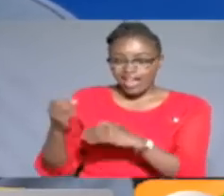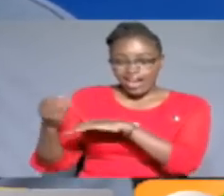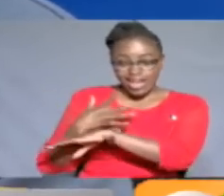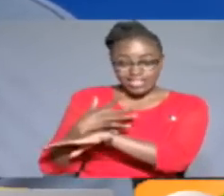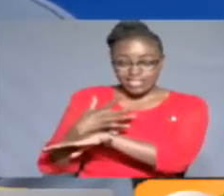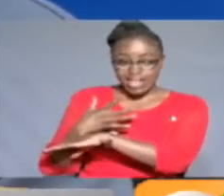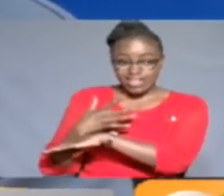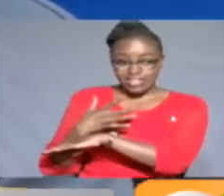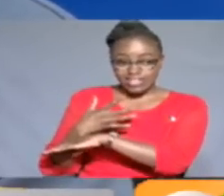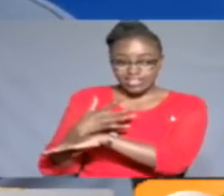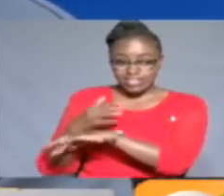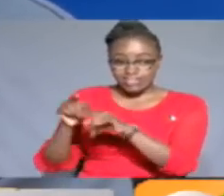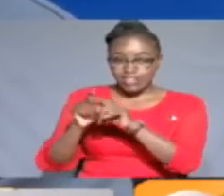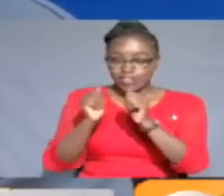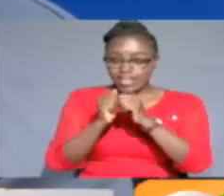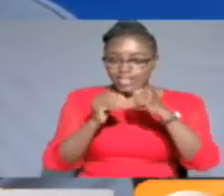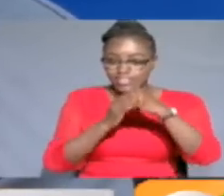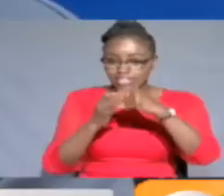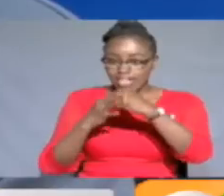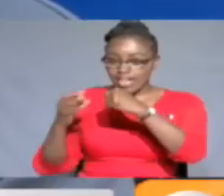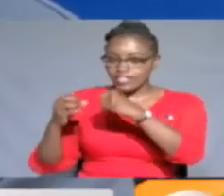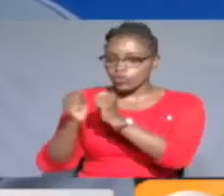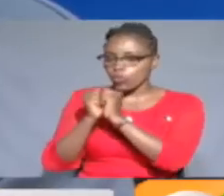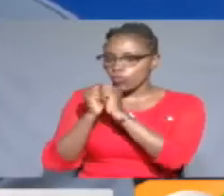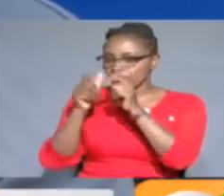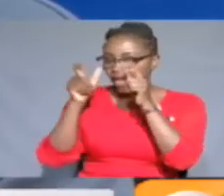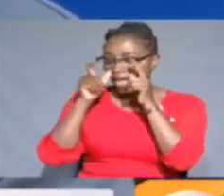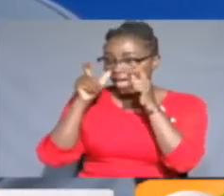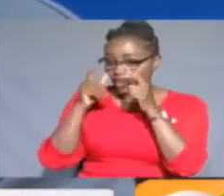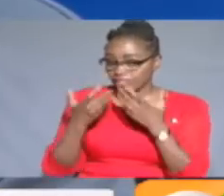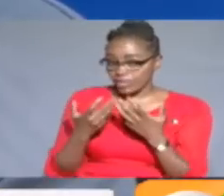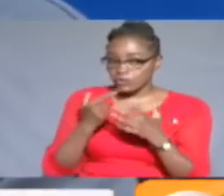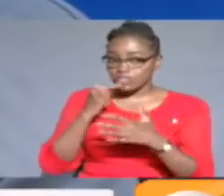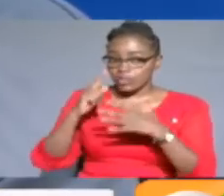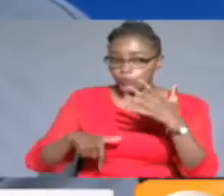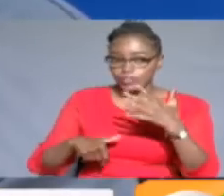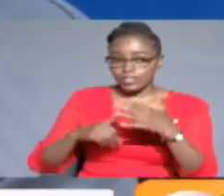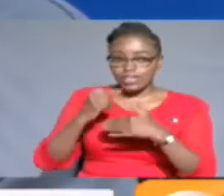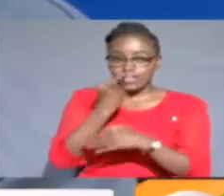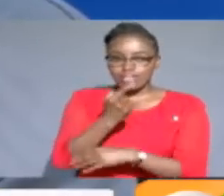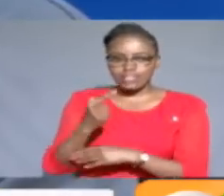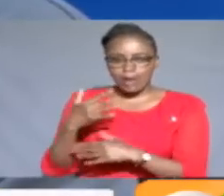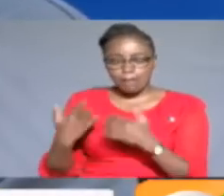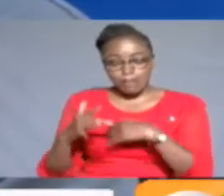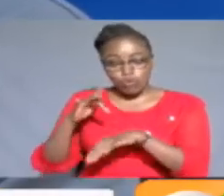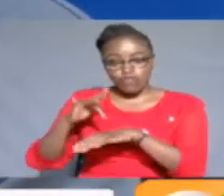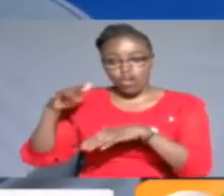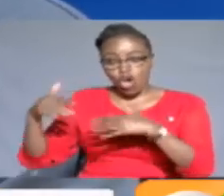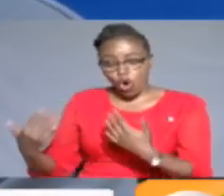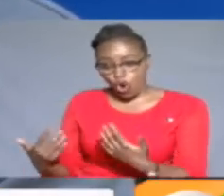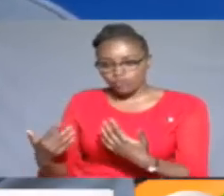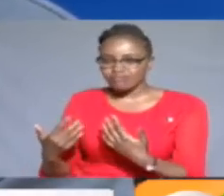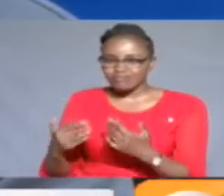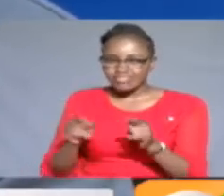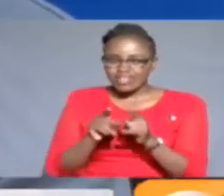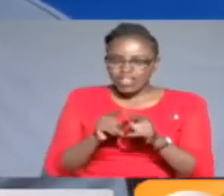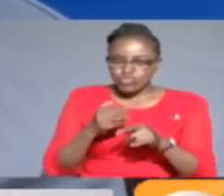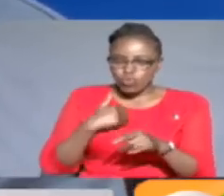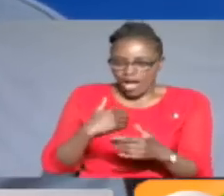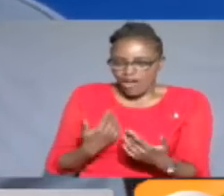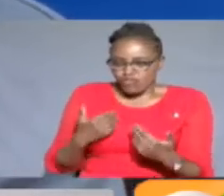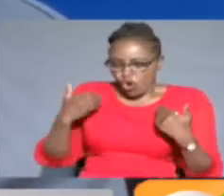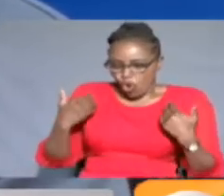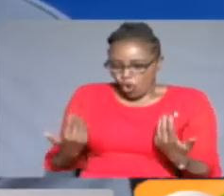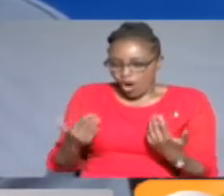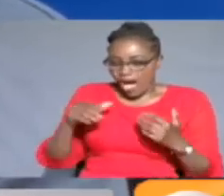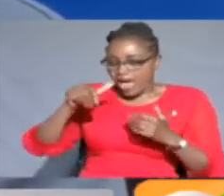is where we were in the 1980s with HIV, where we were saying everyone is either infected or affected. It's the same situation with cancer care